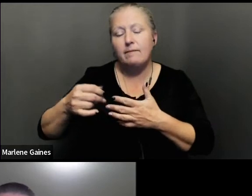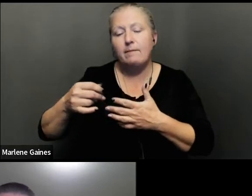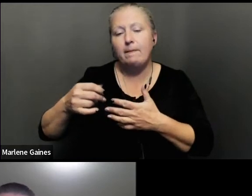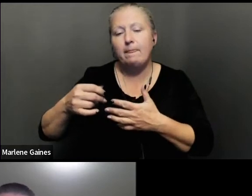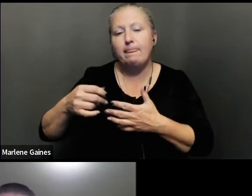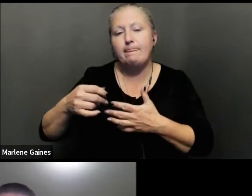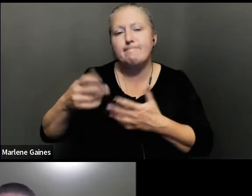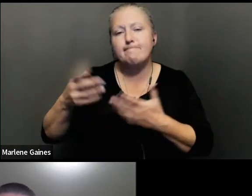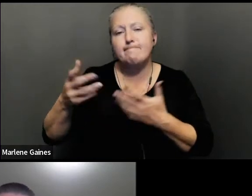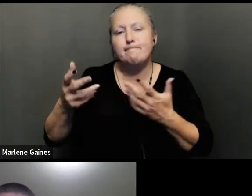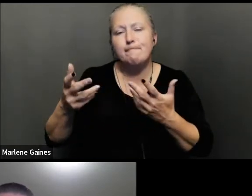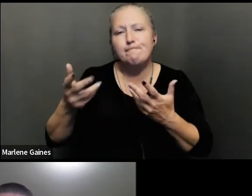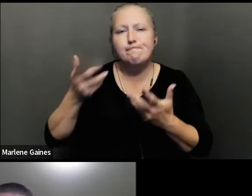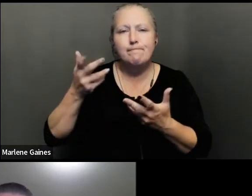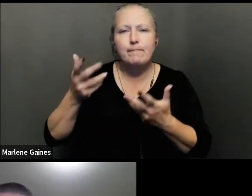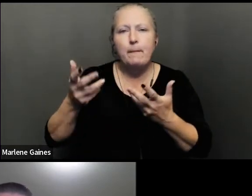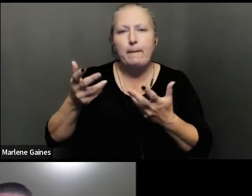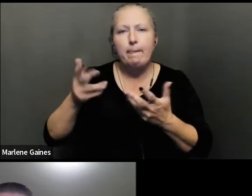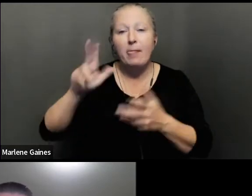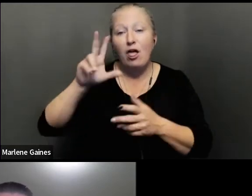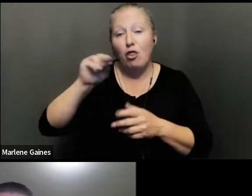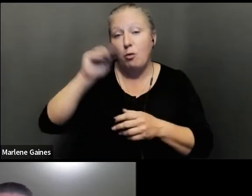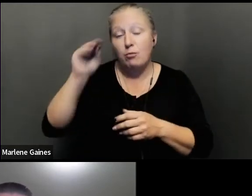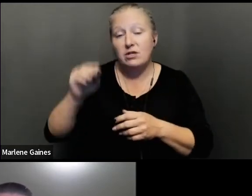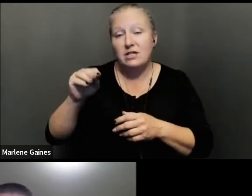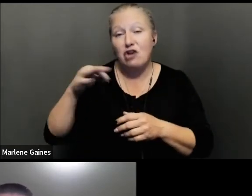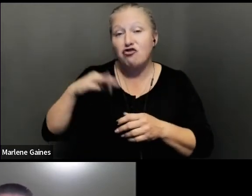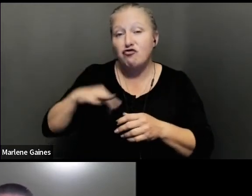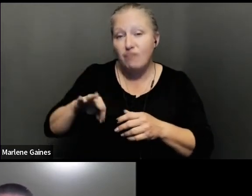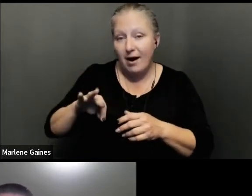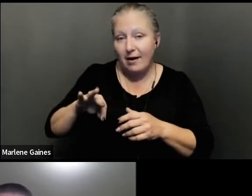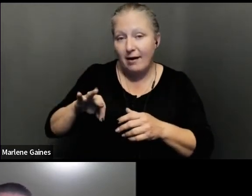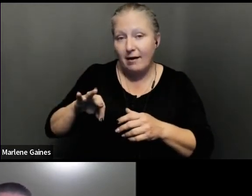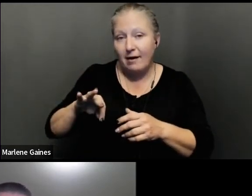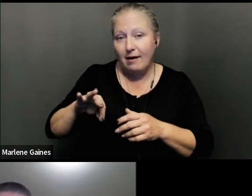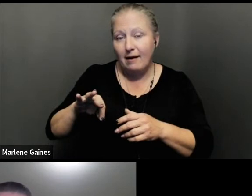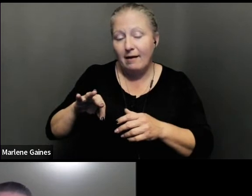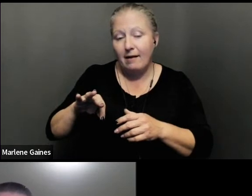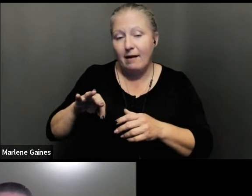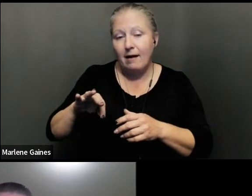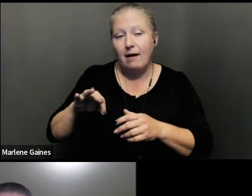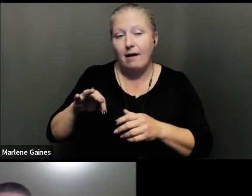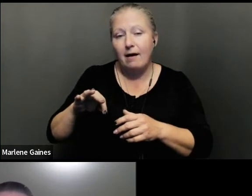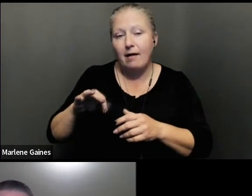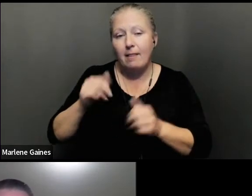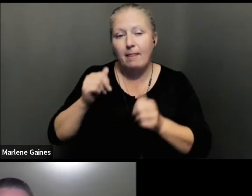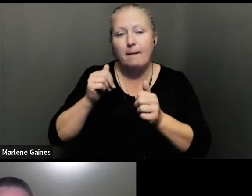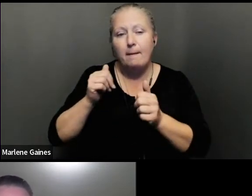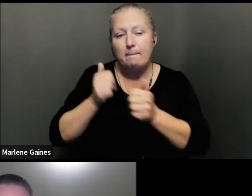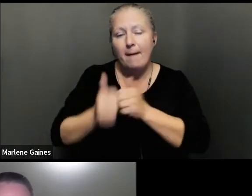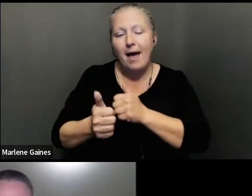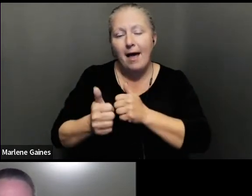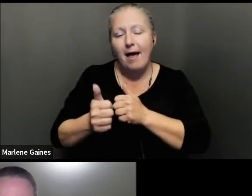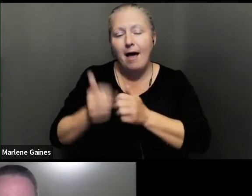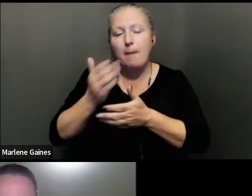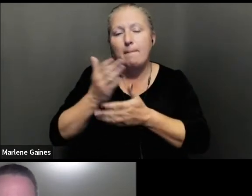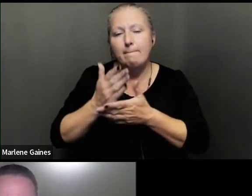subject to the 30% credit that was passed as part of the